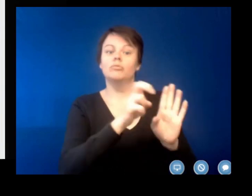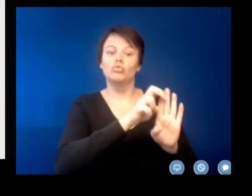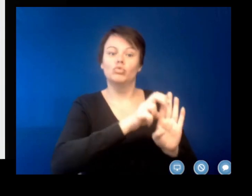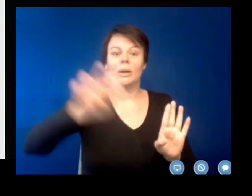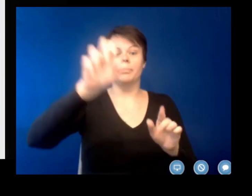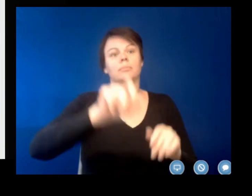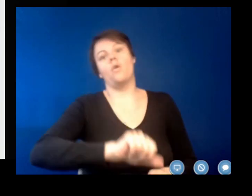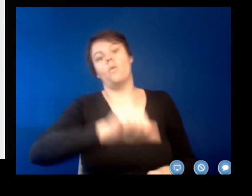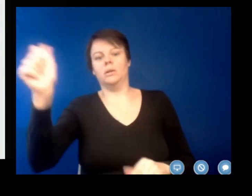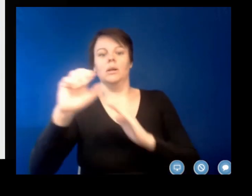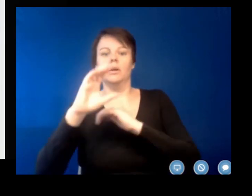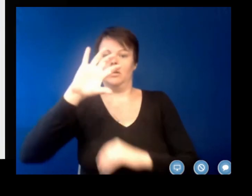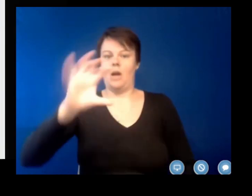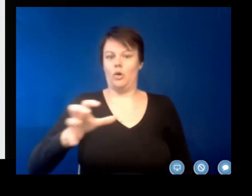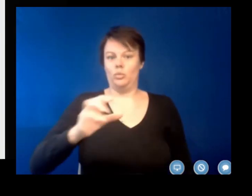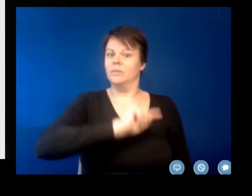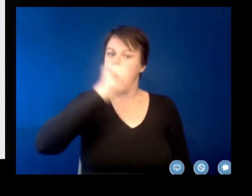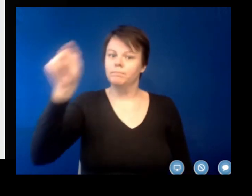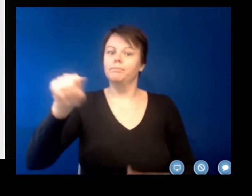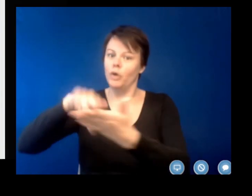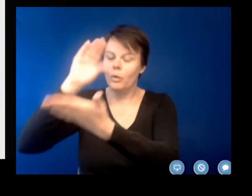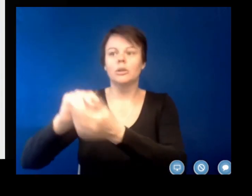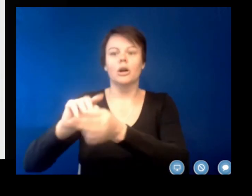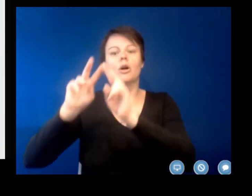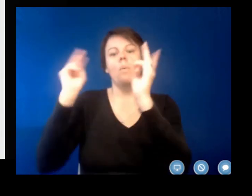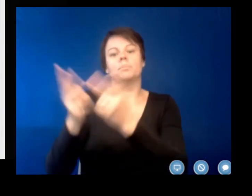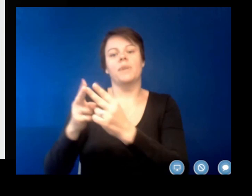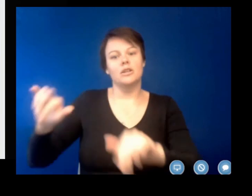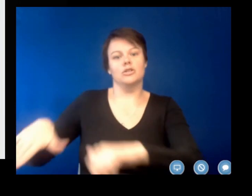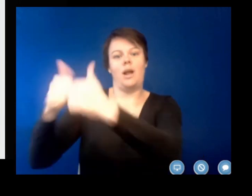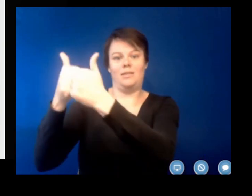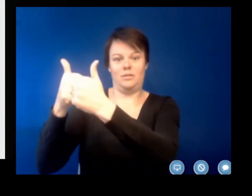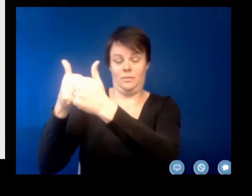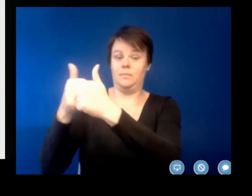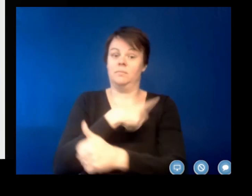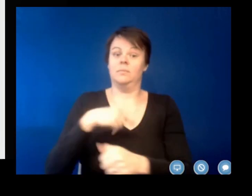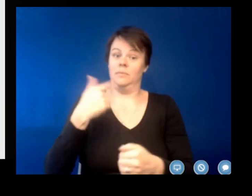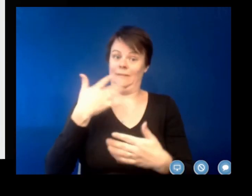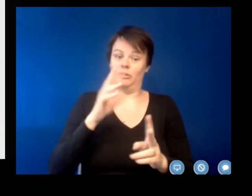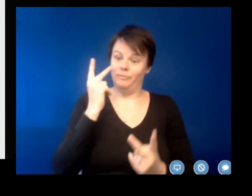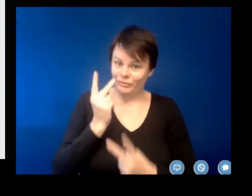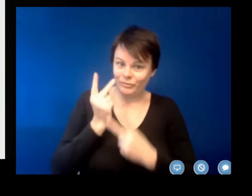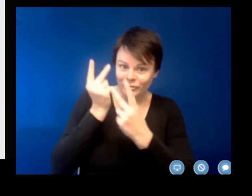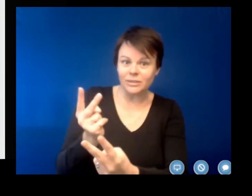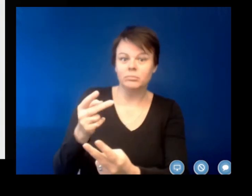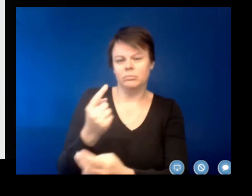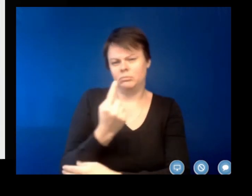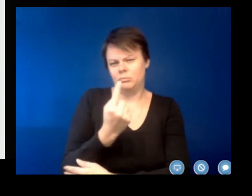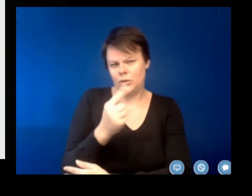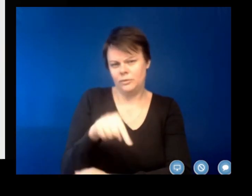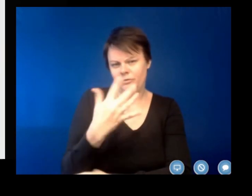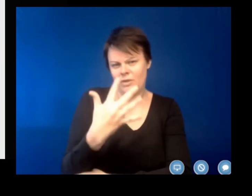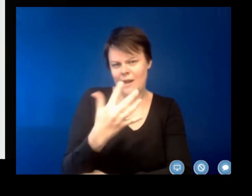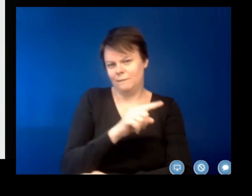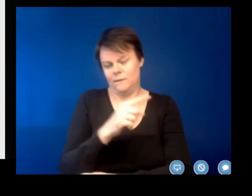children sponsorship in schools. And we had been working with